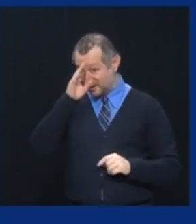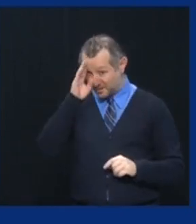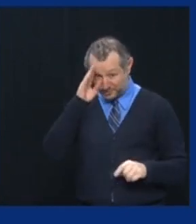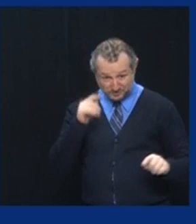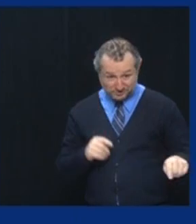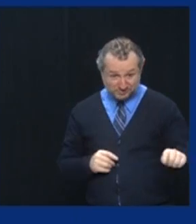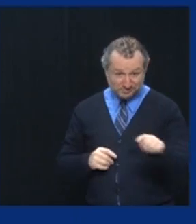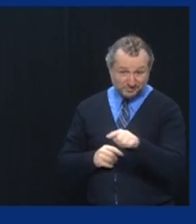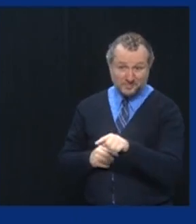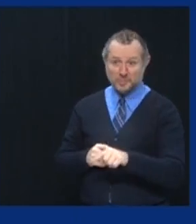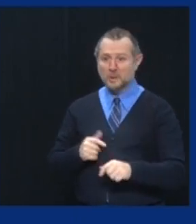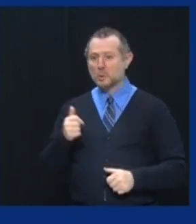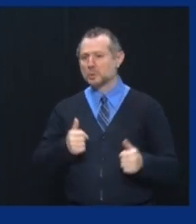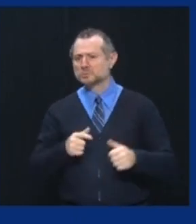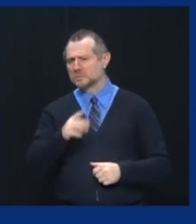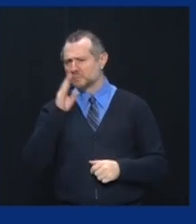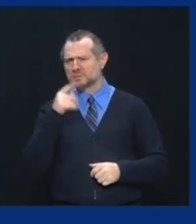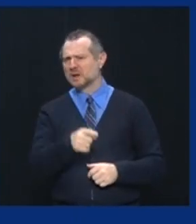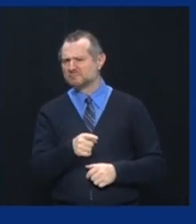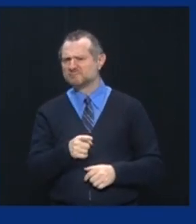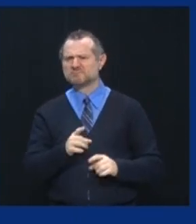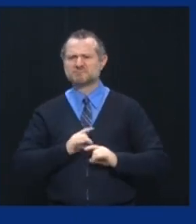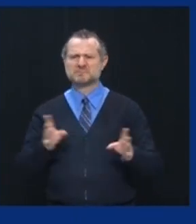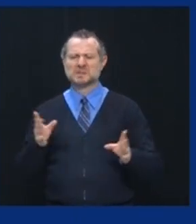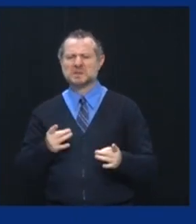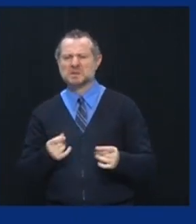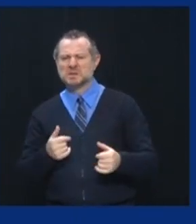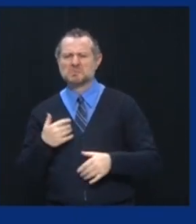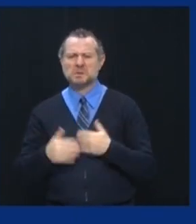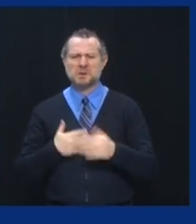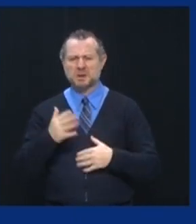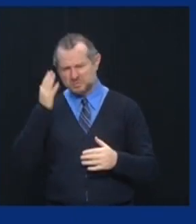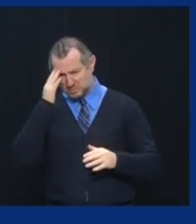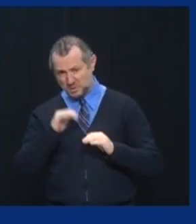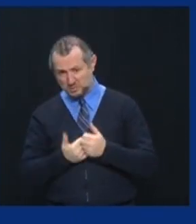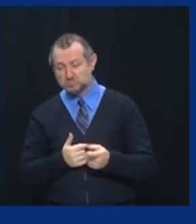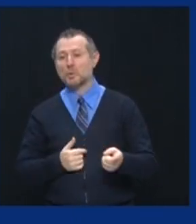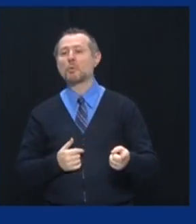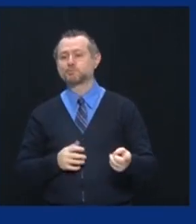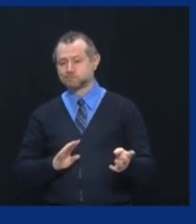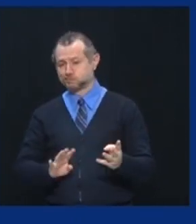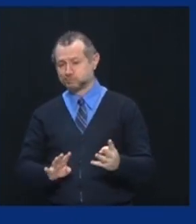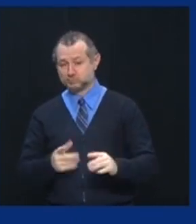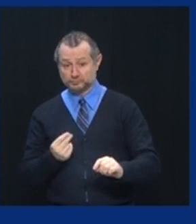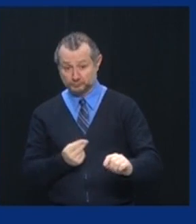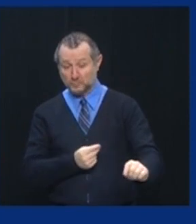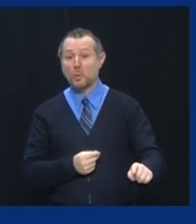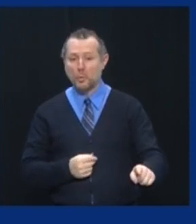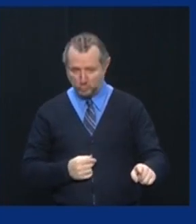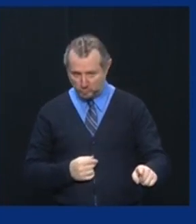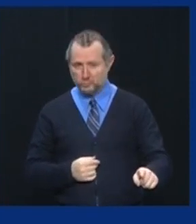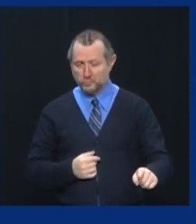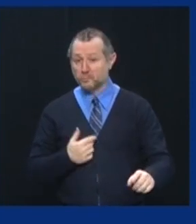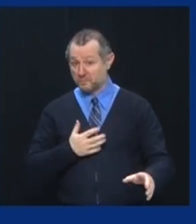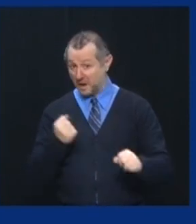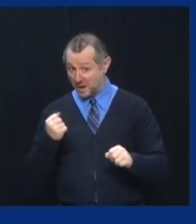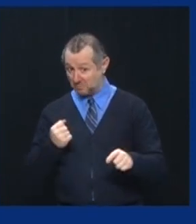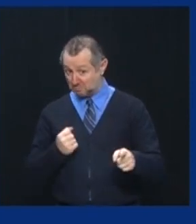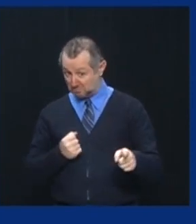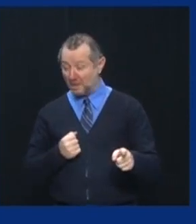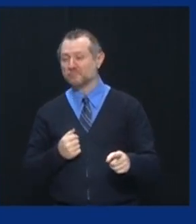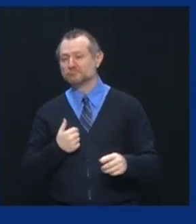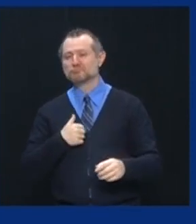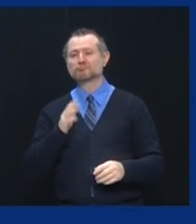are better at administration and are faster and more efficient